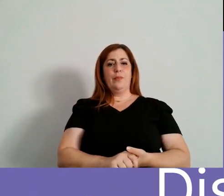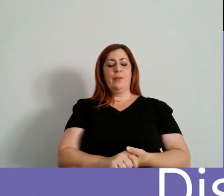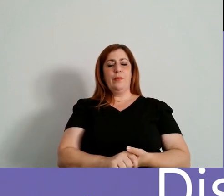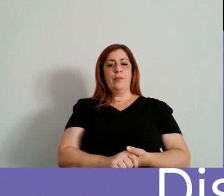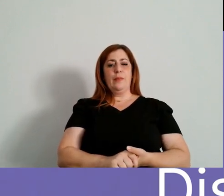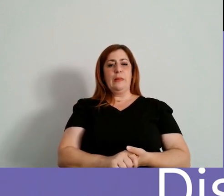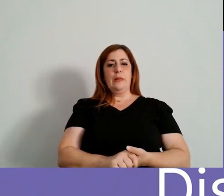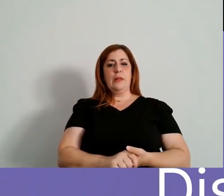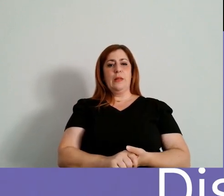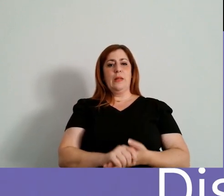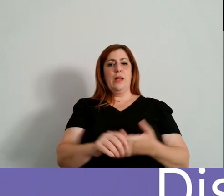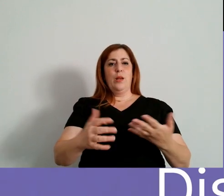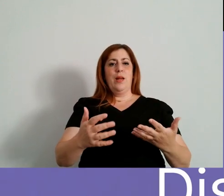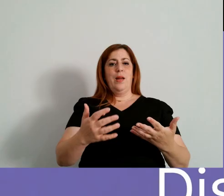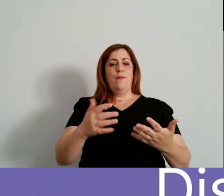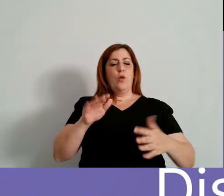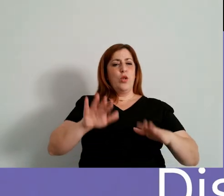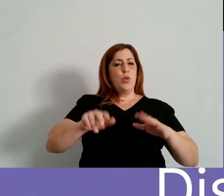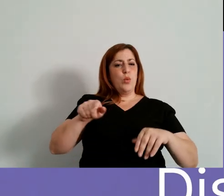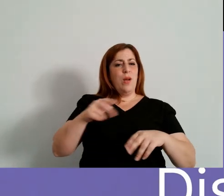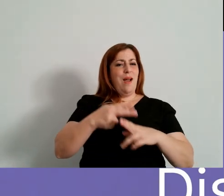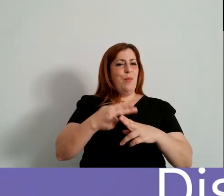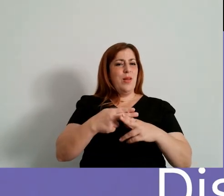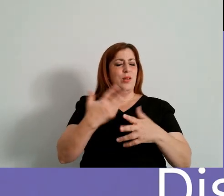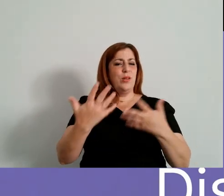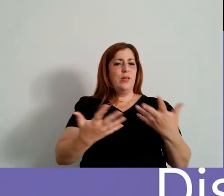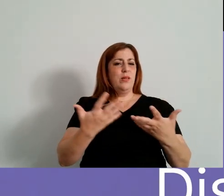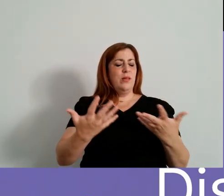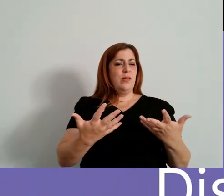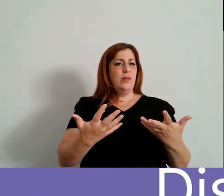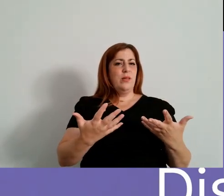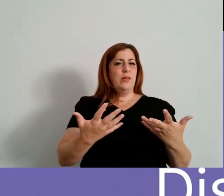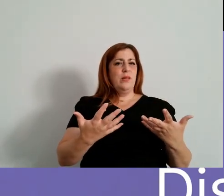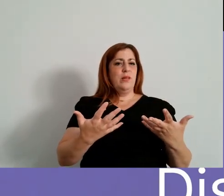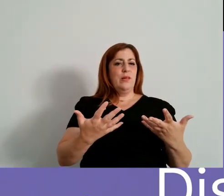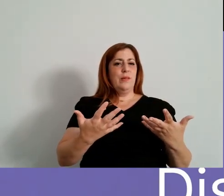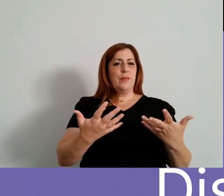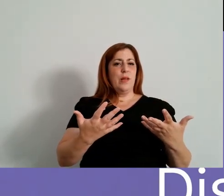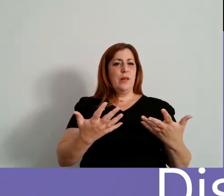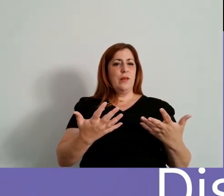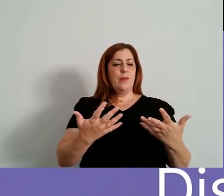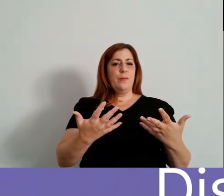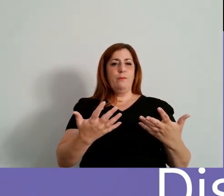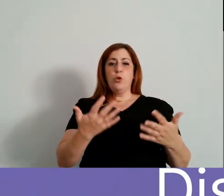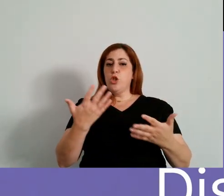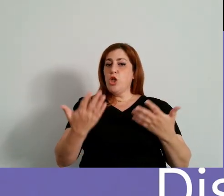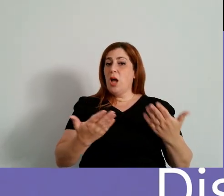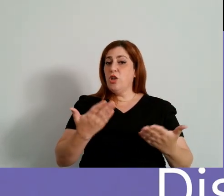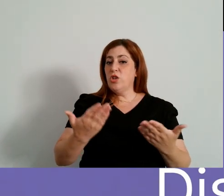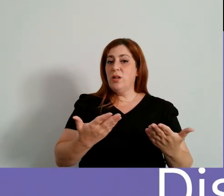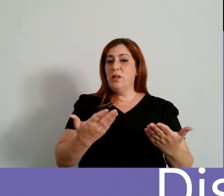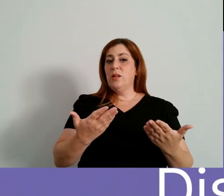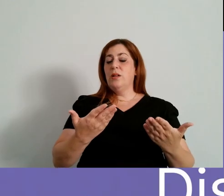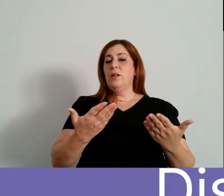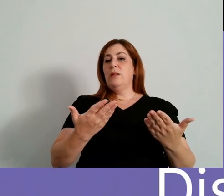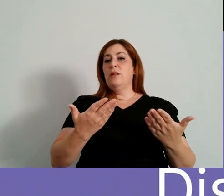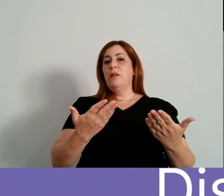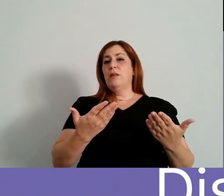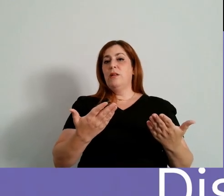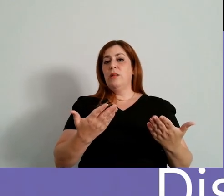kids, yes. So and it's could be something what is